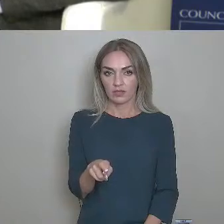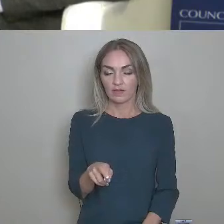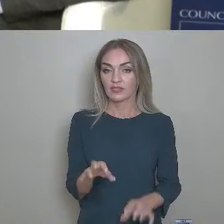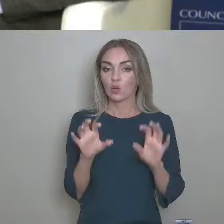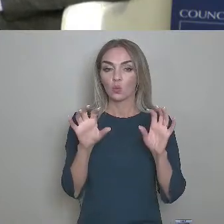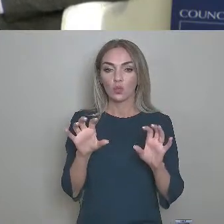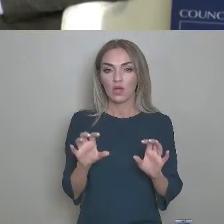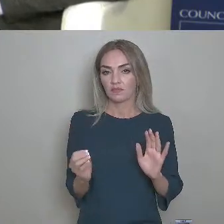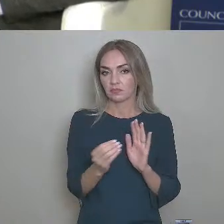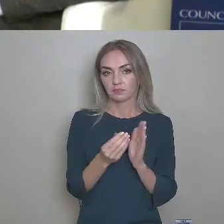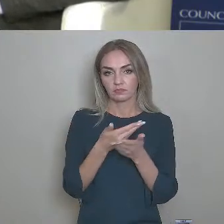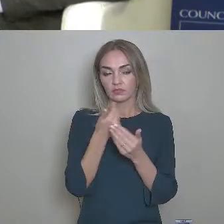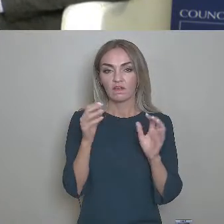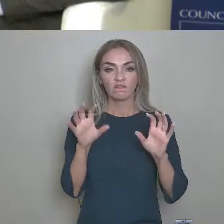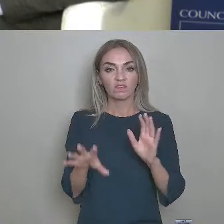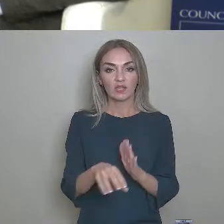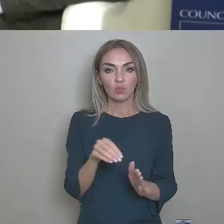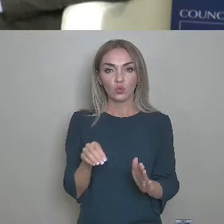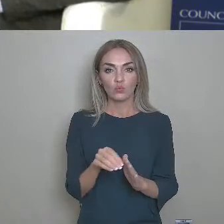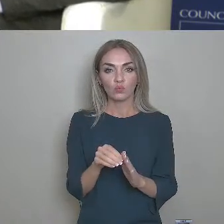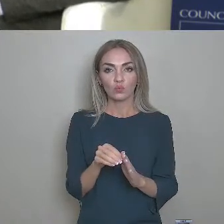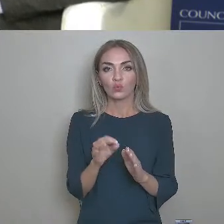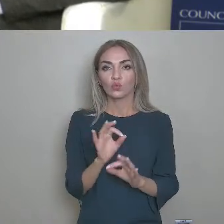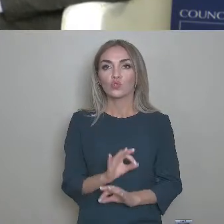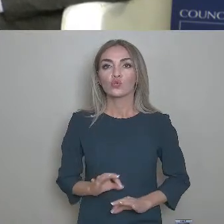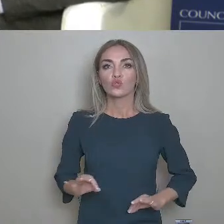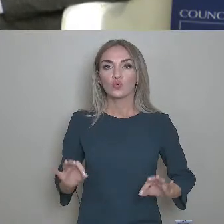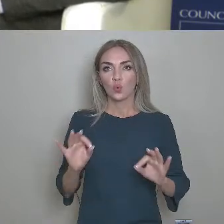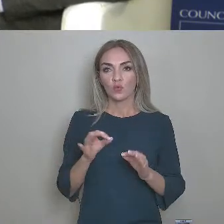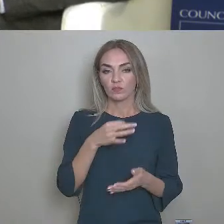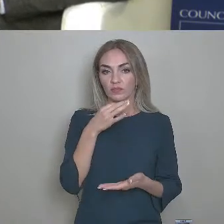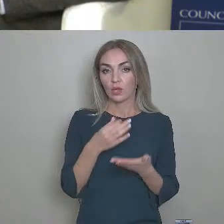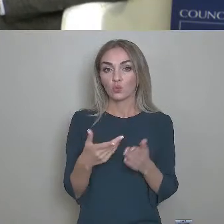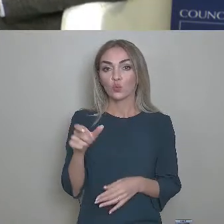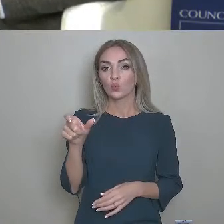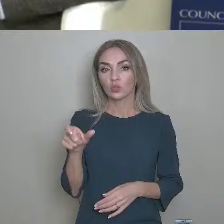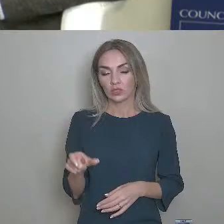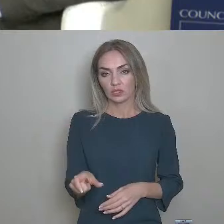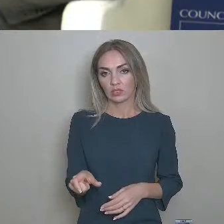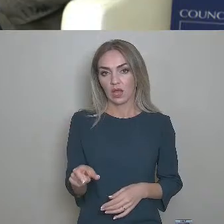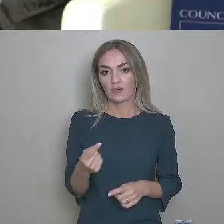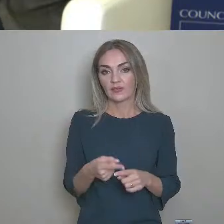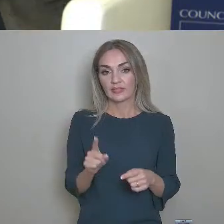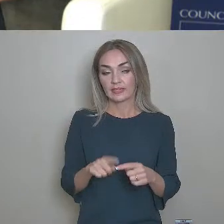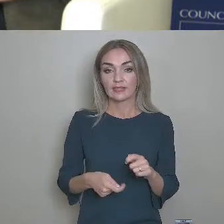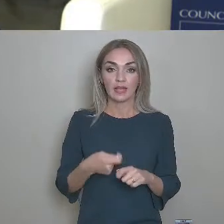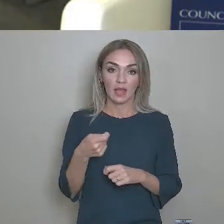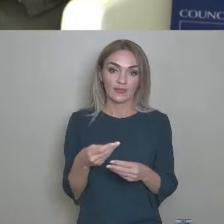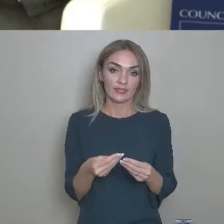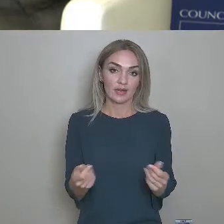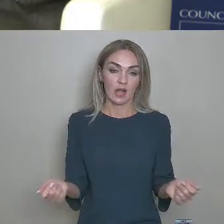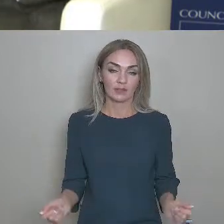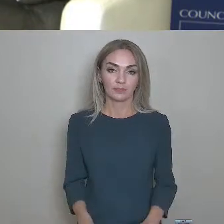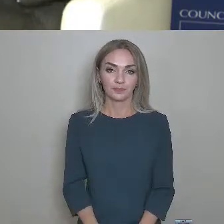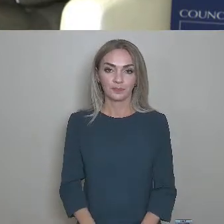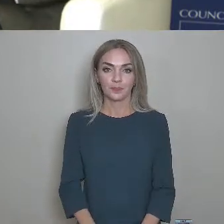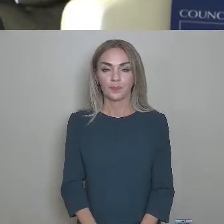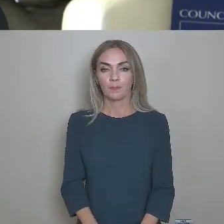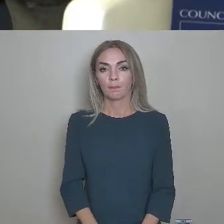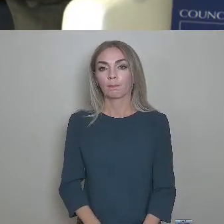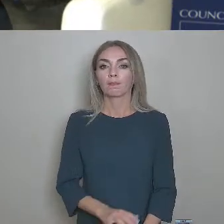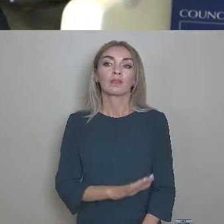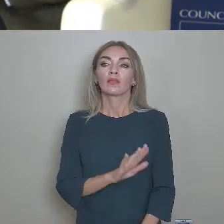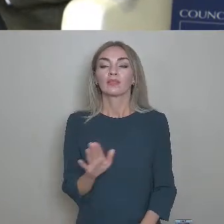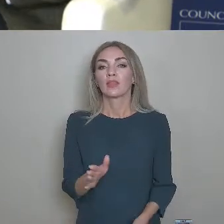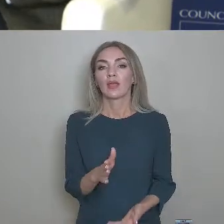that the person is making, and the law does not provide any liability if the person misstates